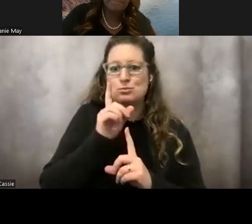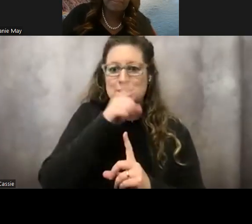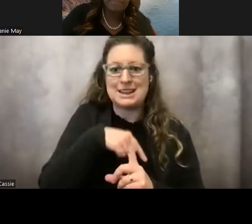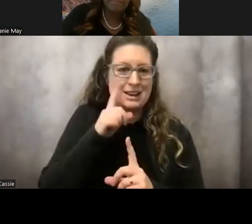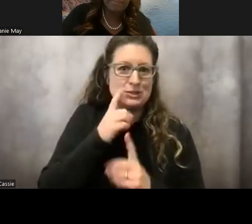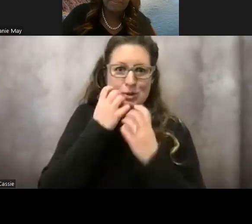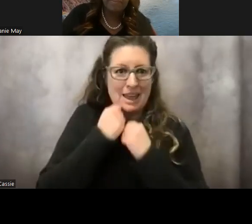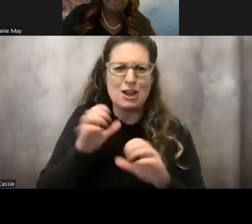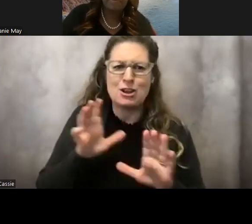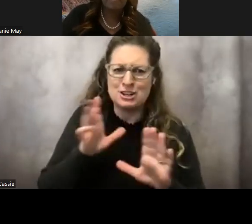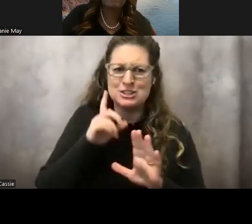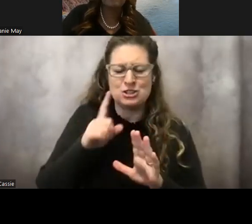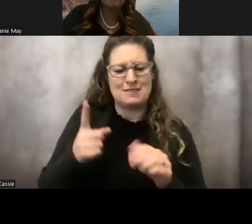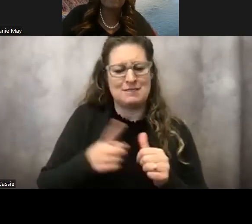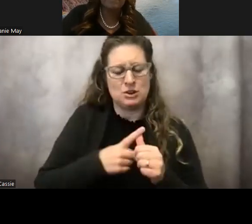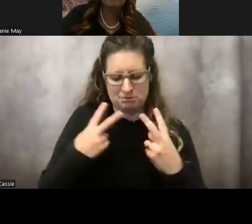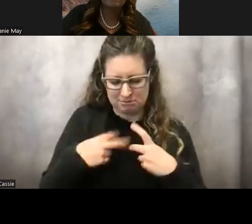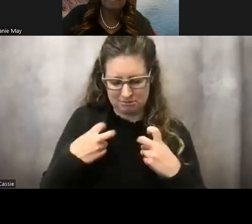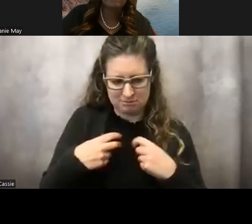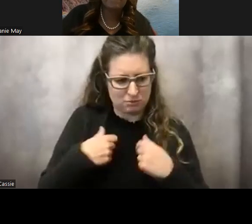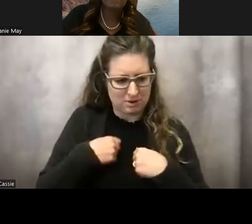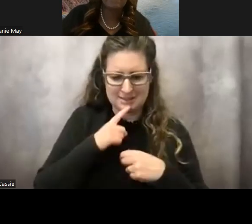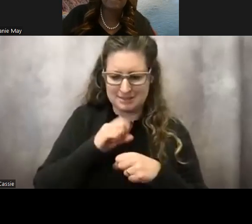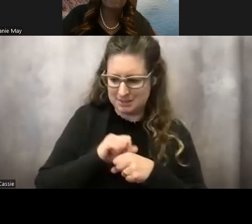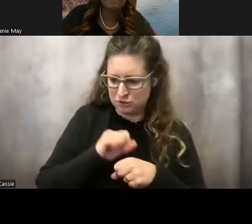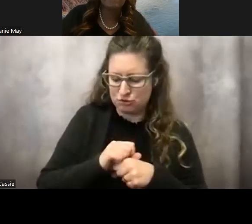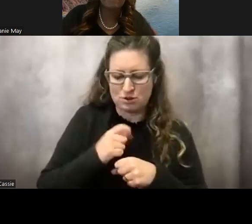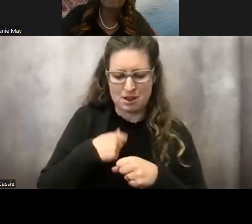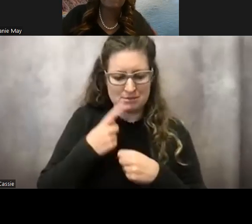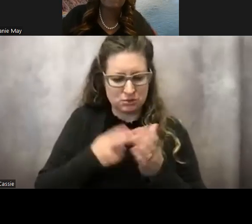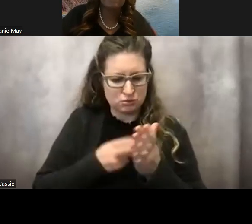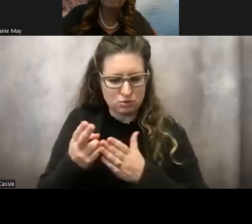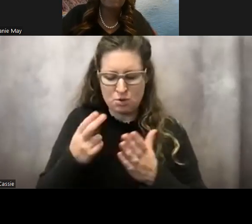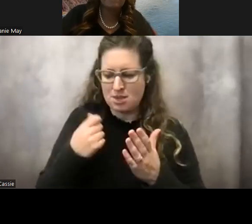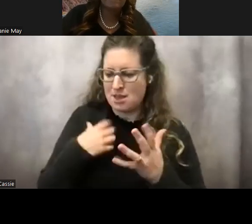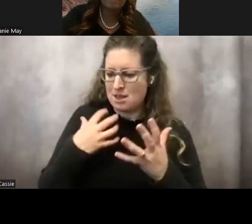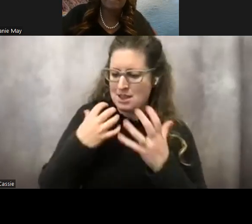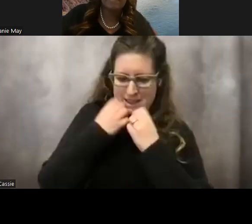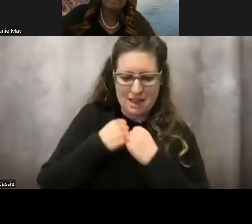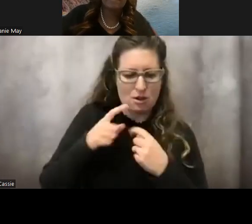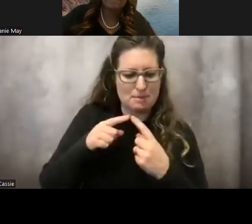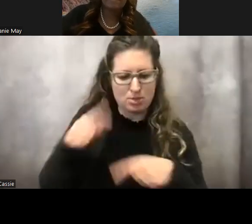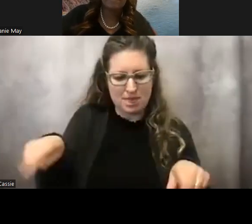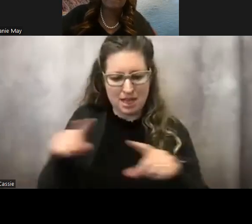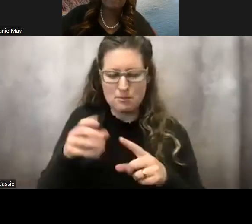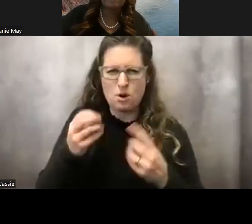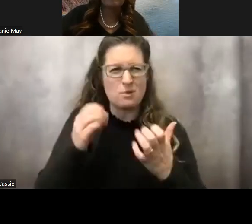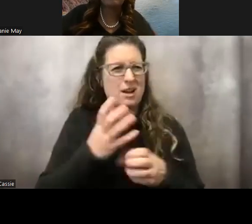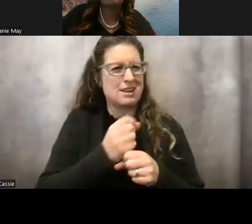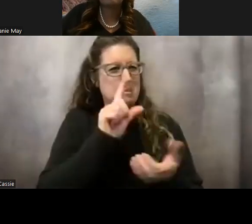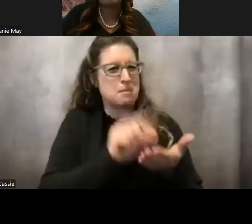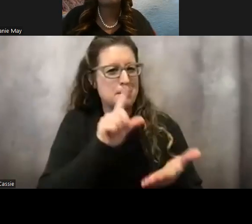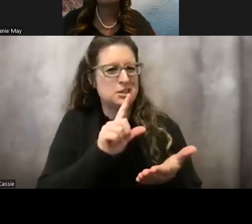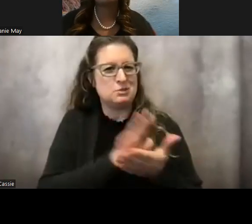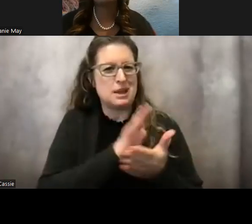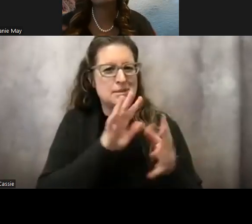we should be checking ourselves before we go into a community. Am I here because I want to get a manuscript through? Am I here because I want to improve your community